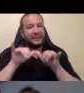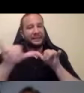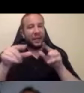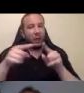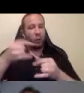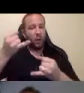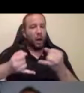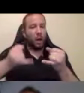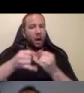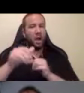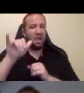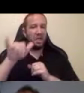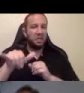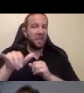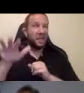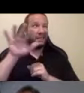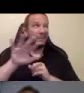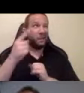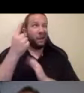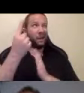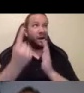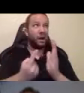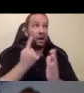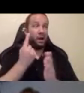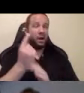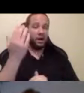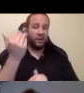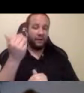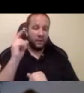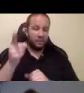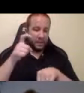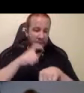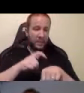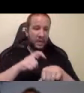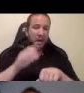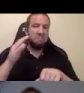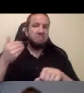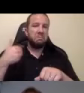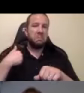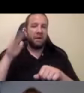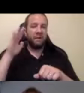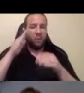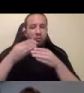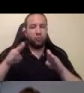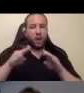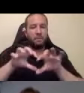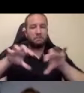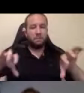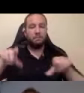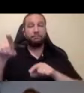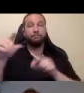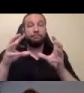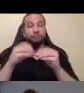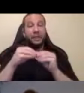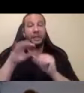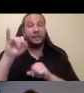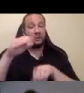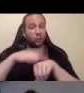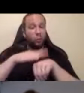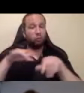will be about an hour and 15 minutes of time that we'll have breakouts. The meeting is being recorded, and this